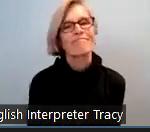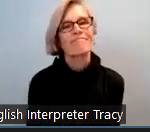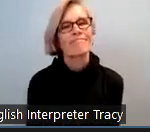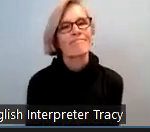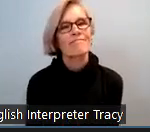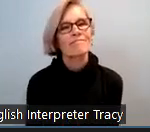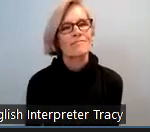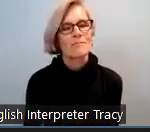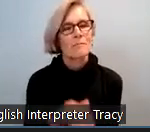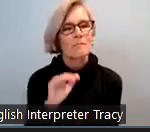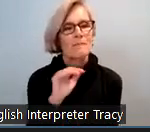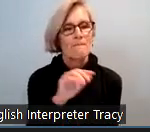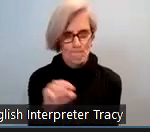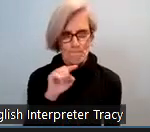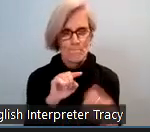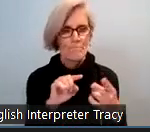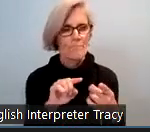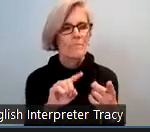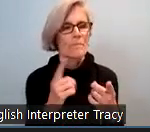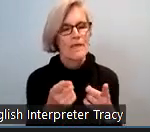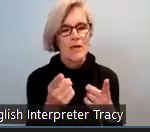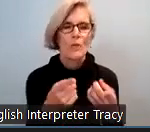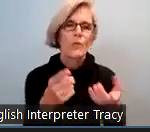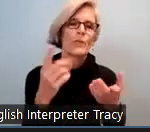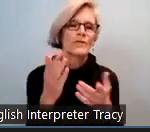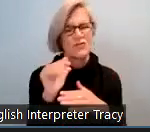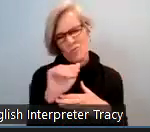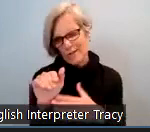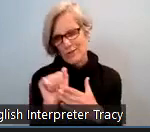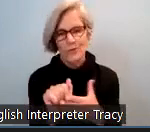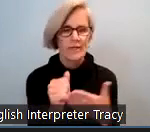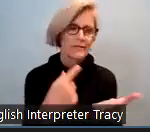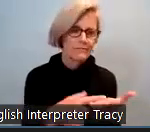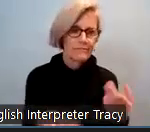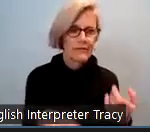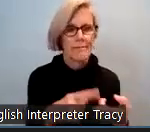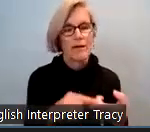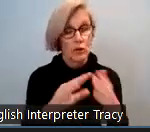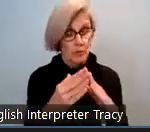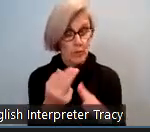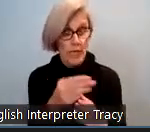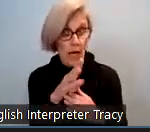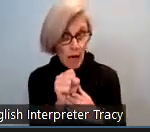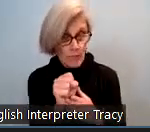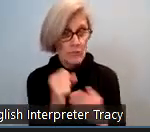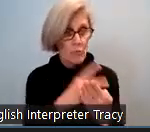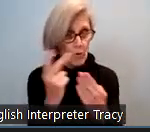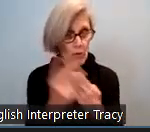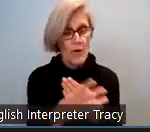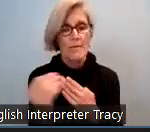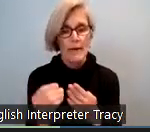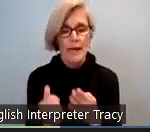will outline the Community Hubs program and provide a step-by-step overview of the application